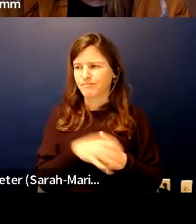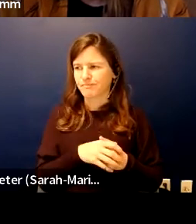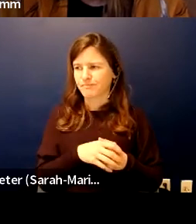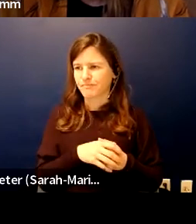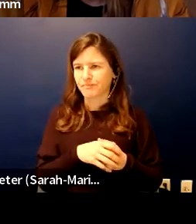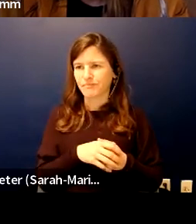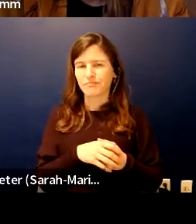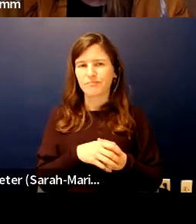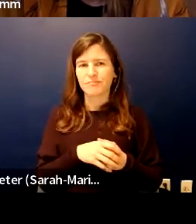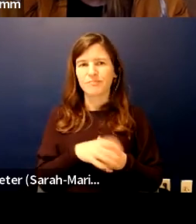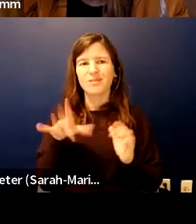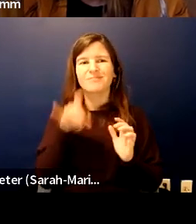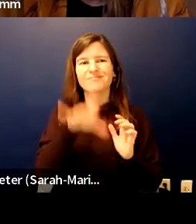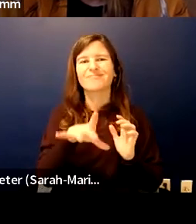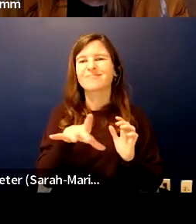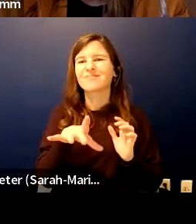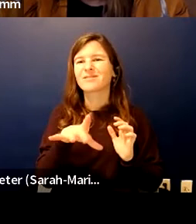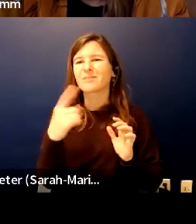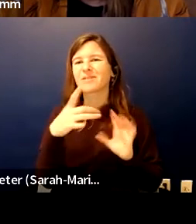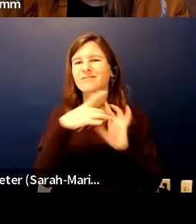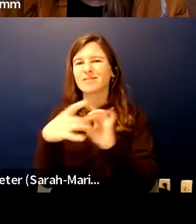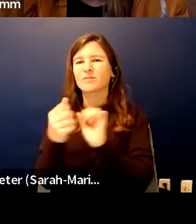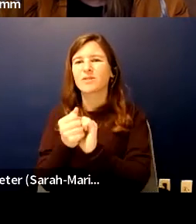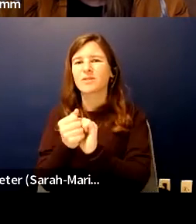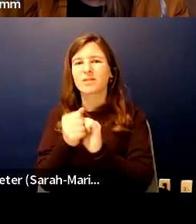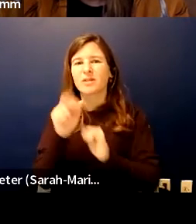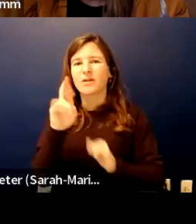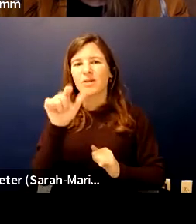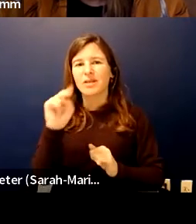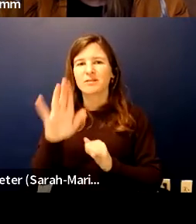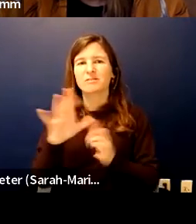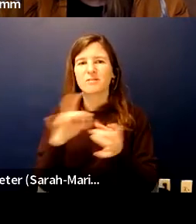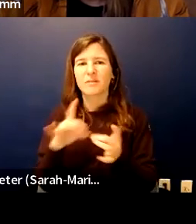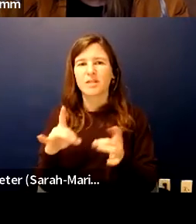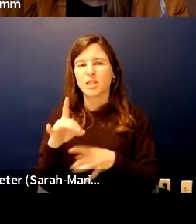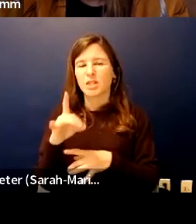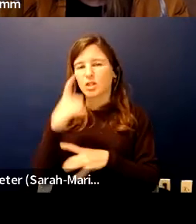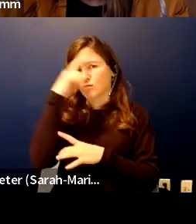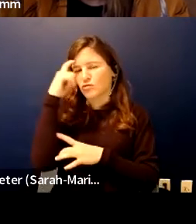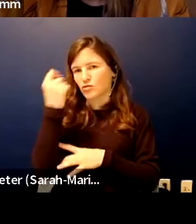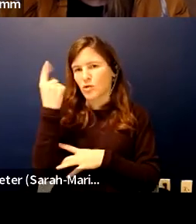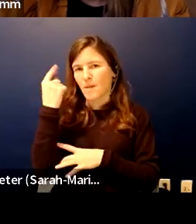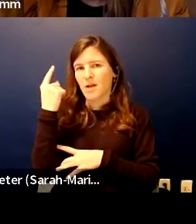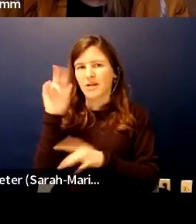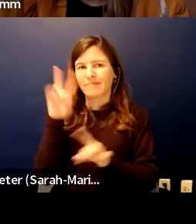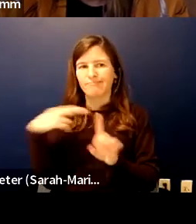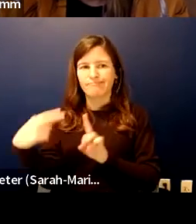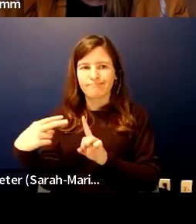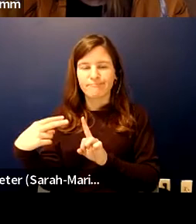kind of say a point about what Regan was saying about trauma-informed, like conducting yourself in a trauma-informed